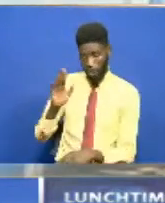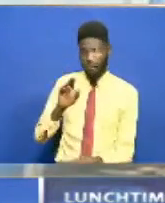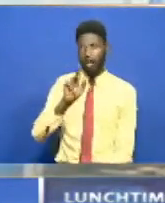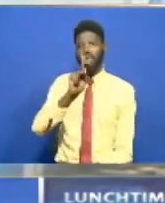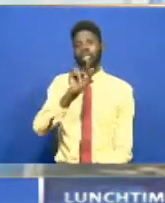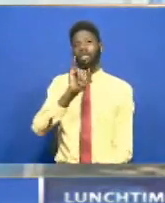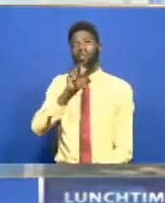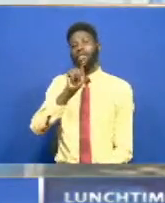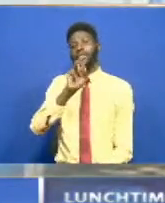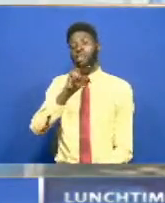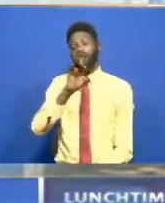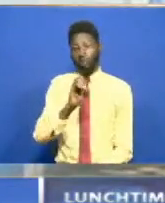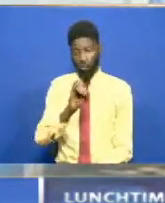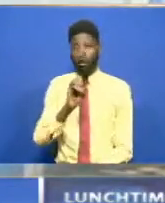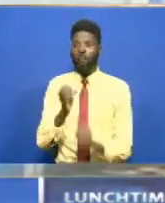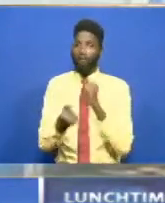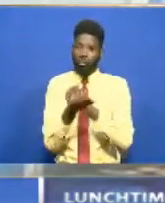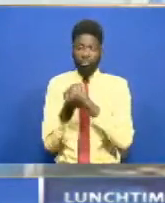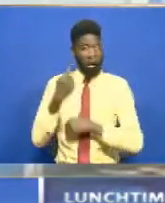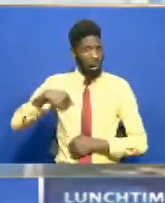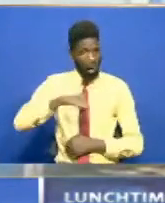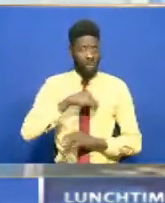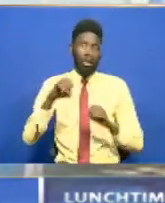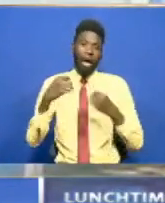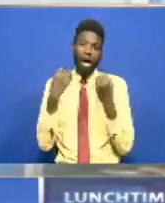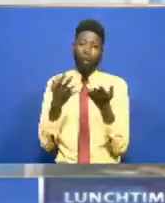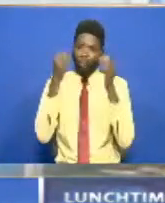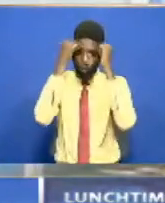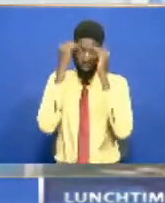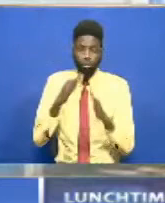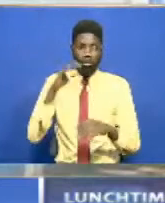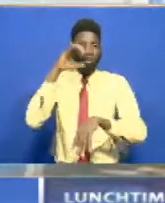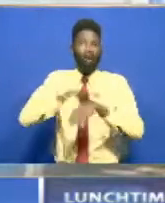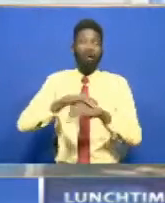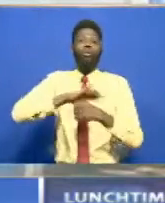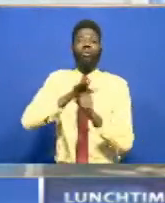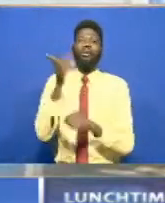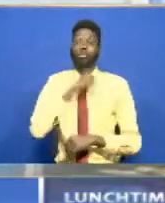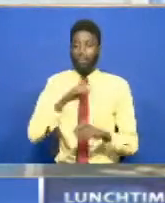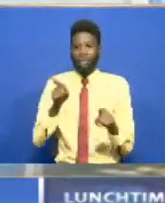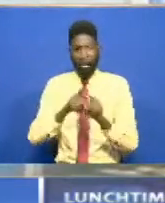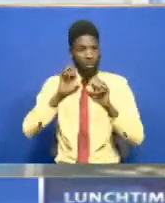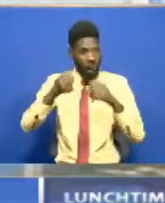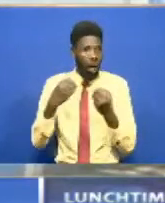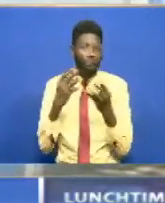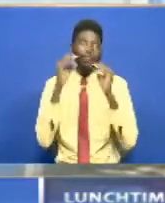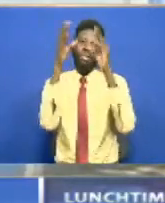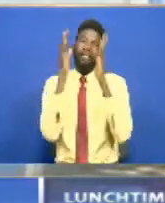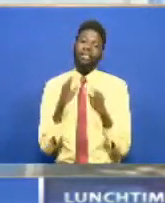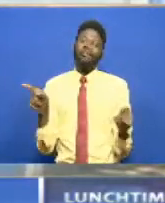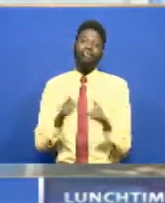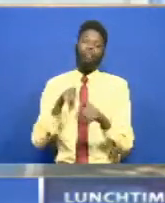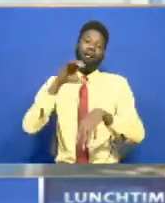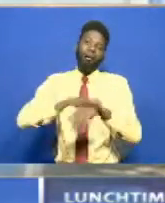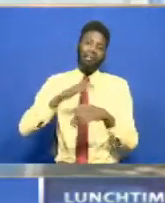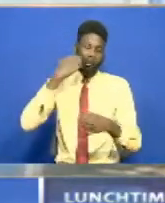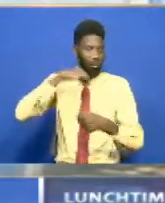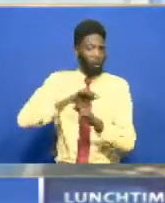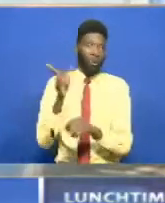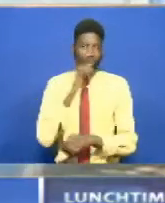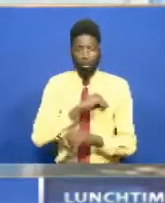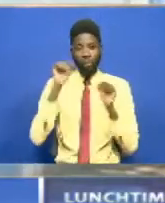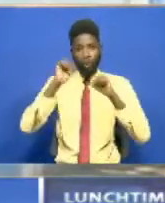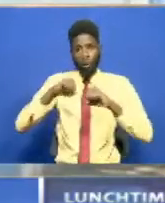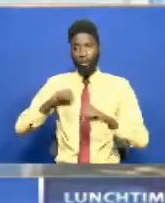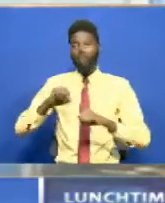of how many students have been affected so far and how many teachers have been affected so far, so that the two